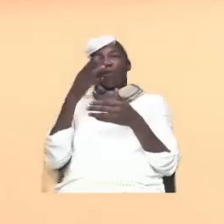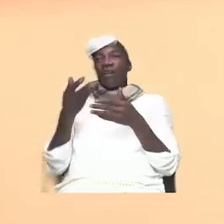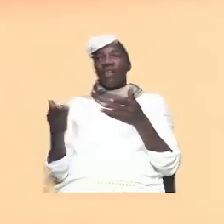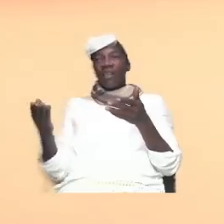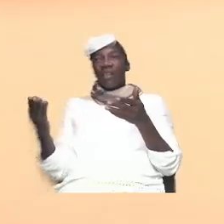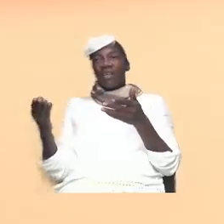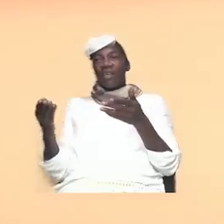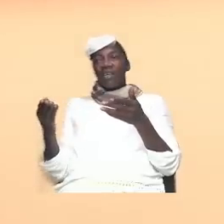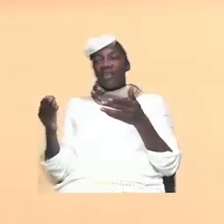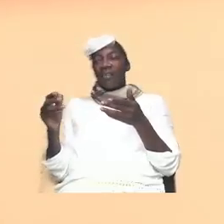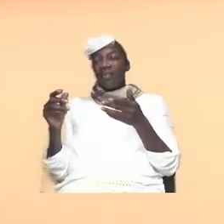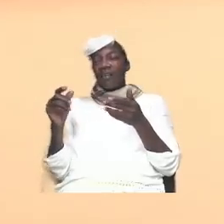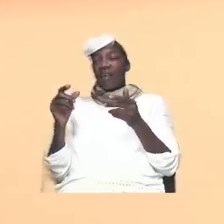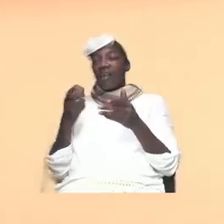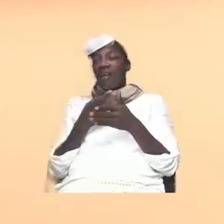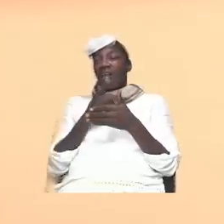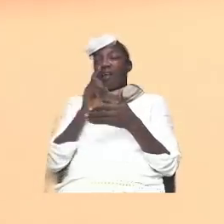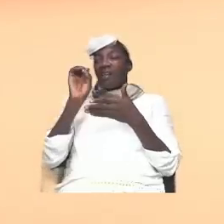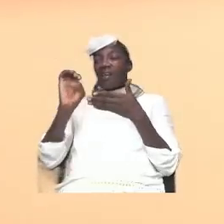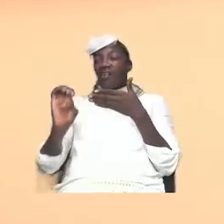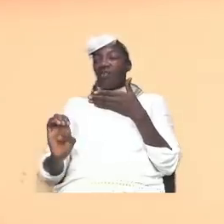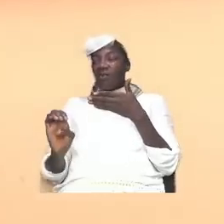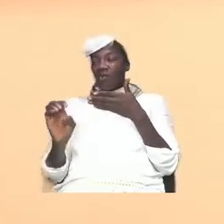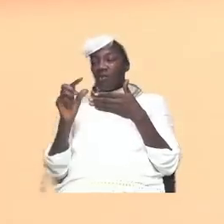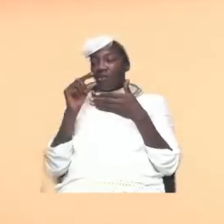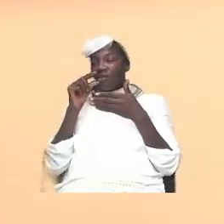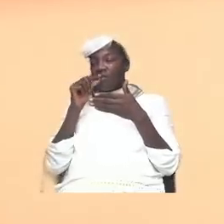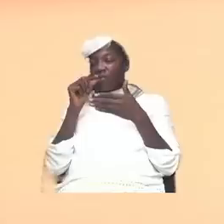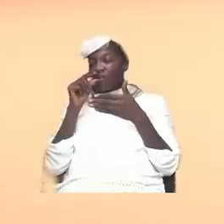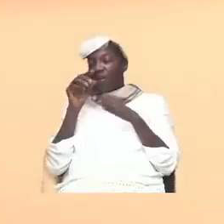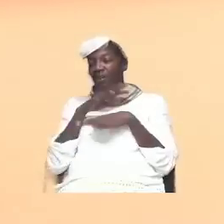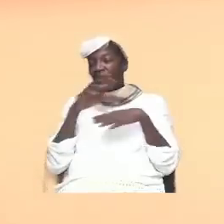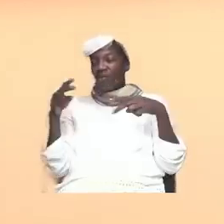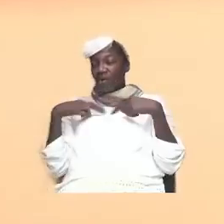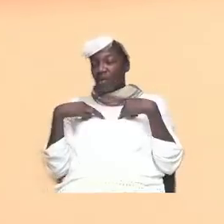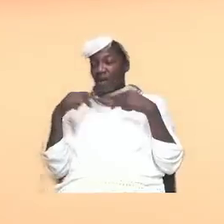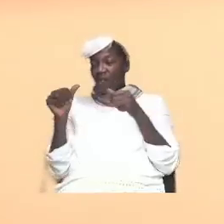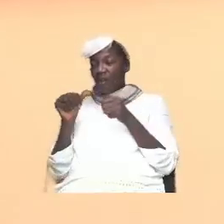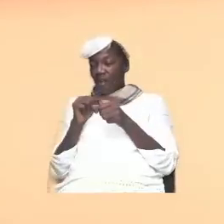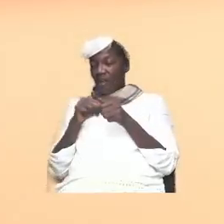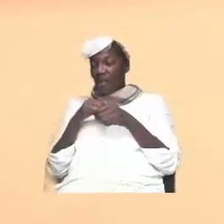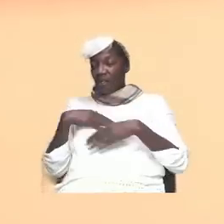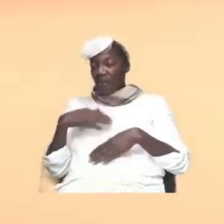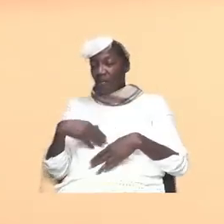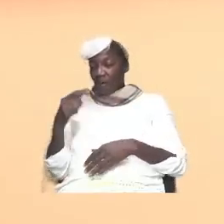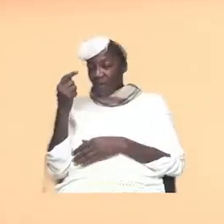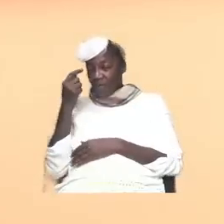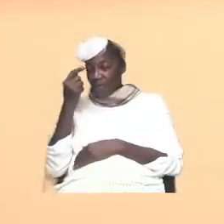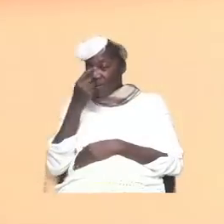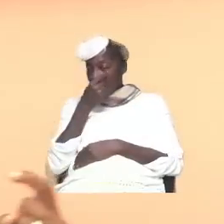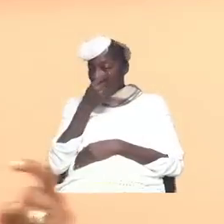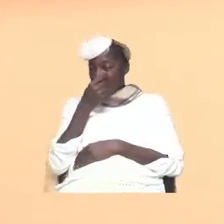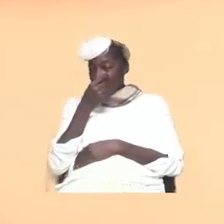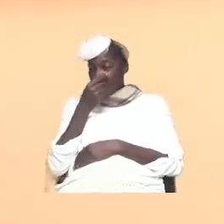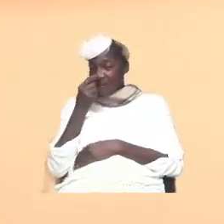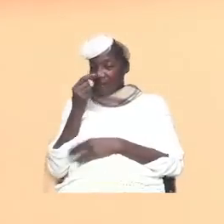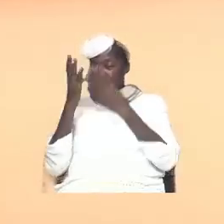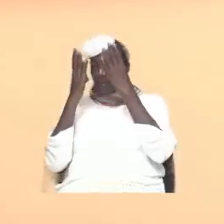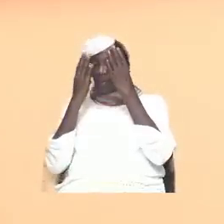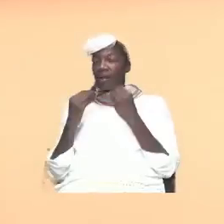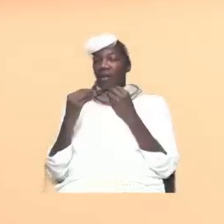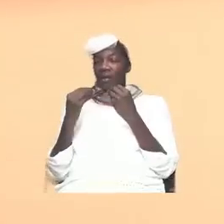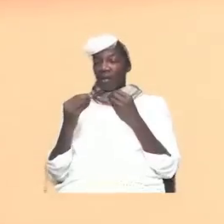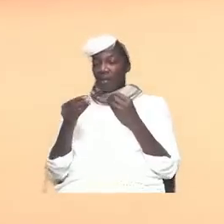done quietly, that does not have the eyes of everybody, that is precious in the sight of God. He's seeing